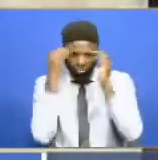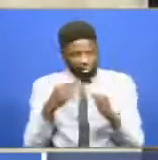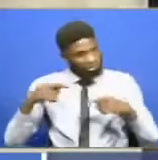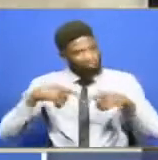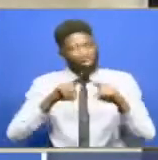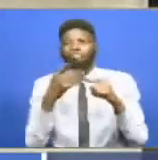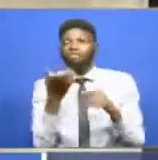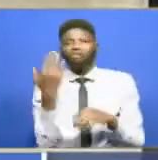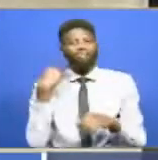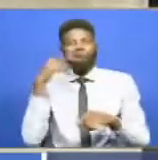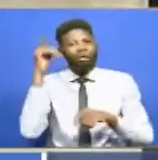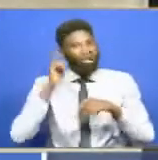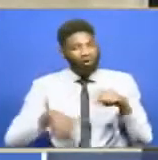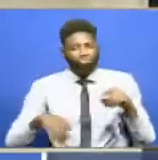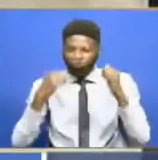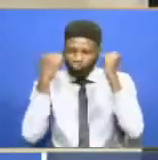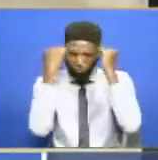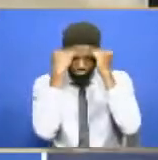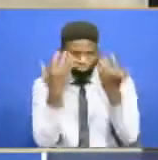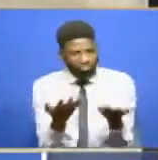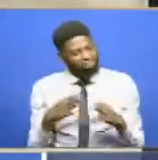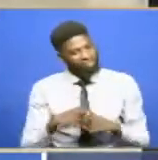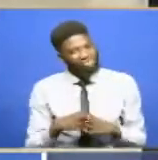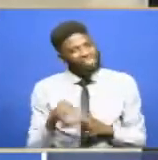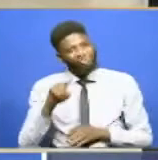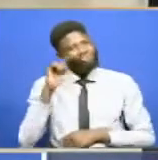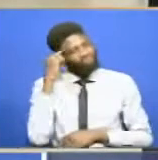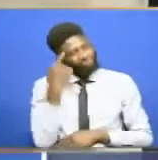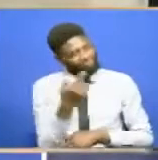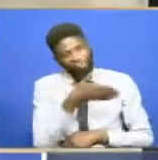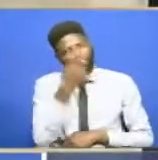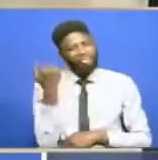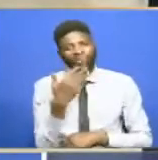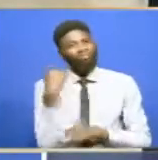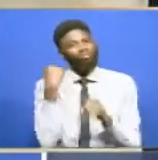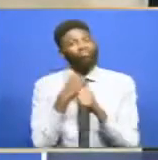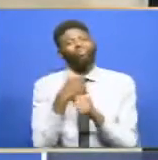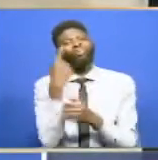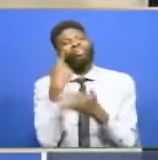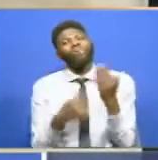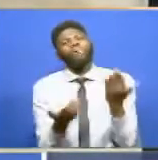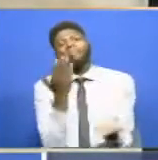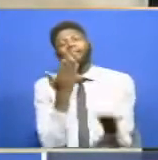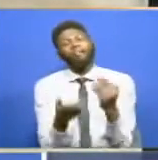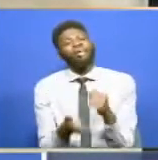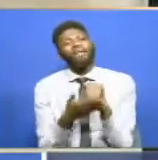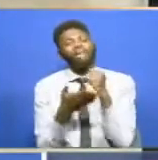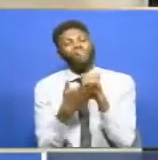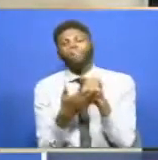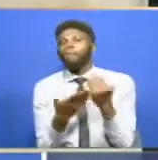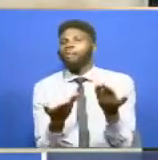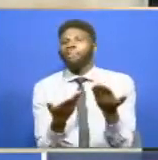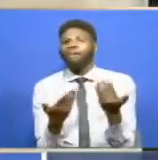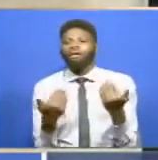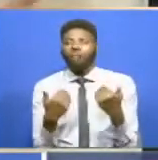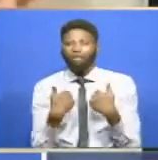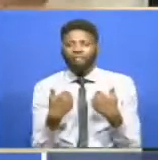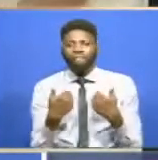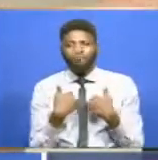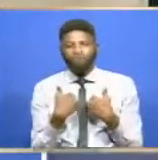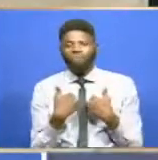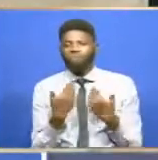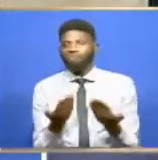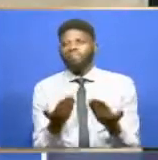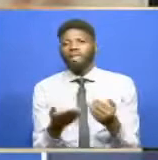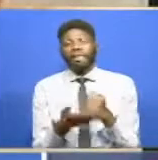to study. What do you think should be done maybe to have a level ground between you and